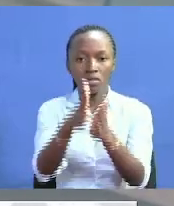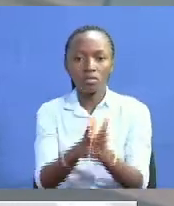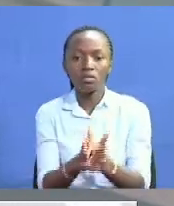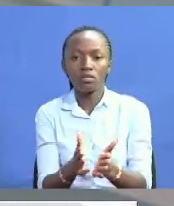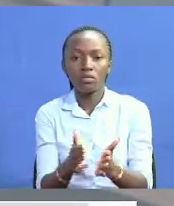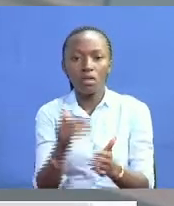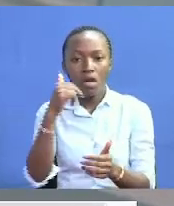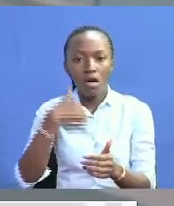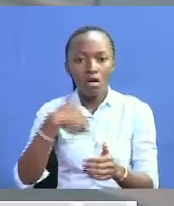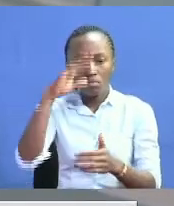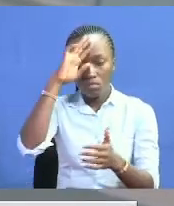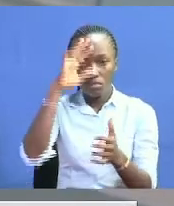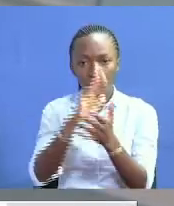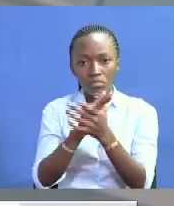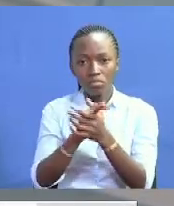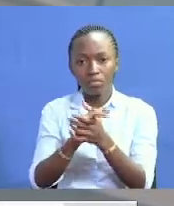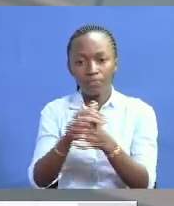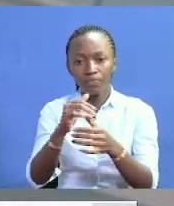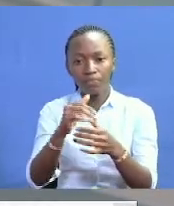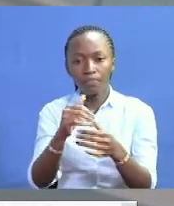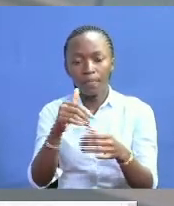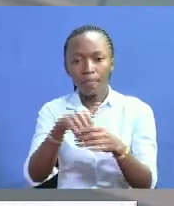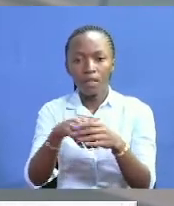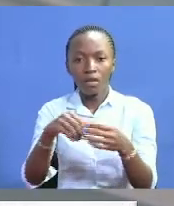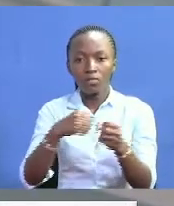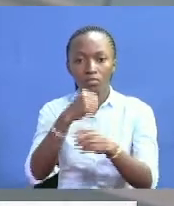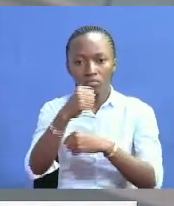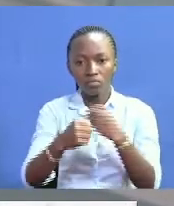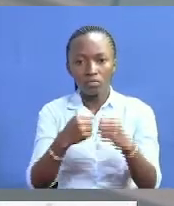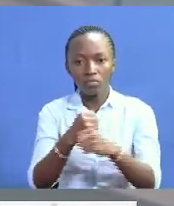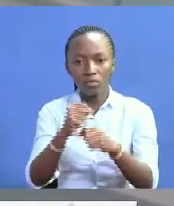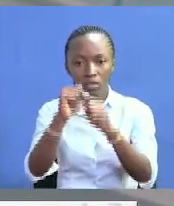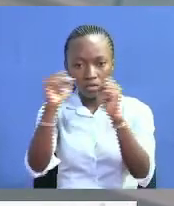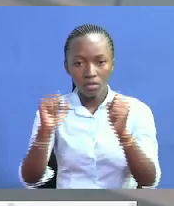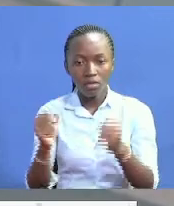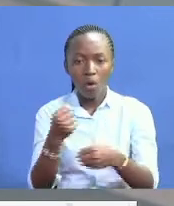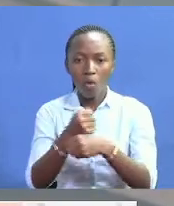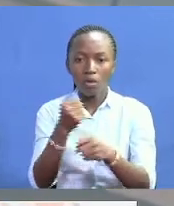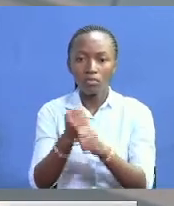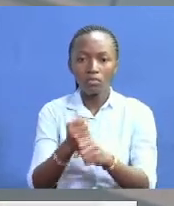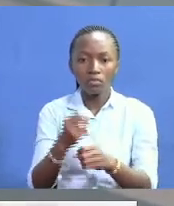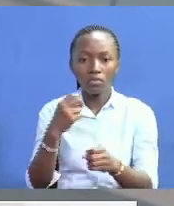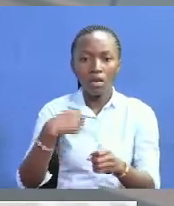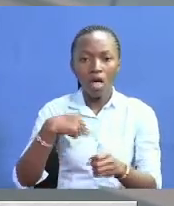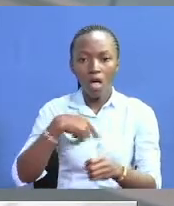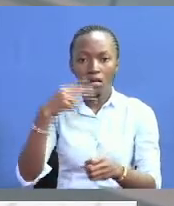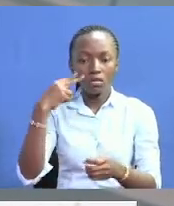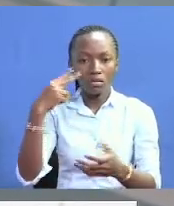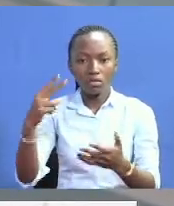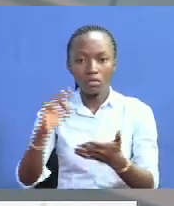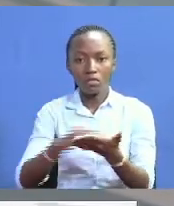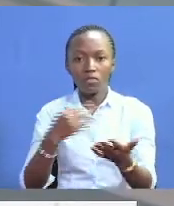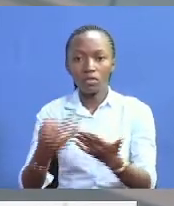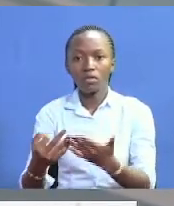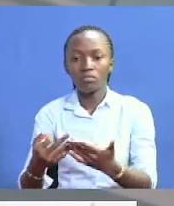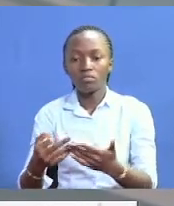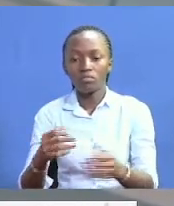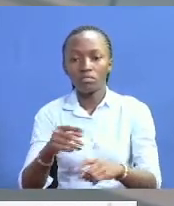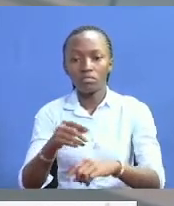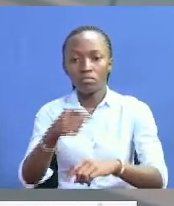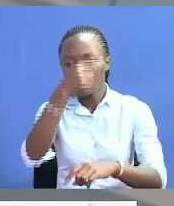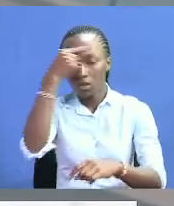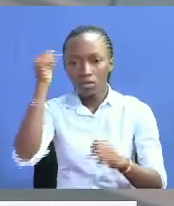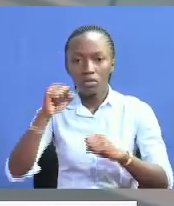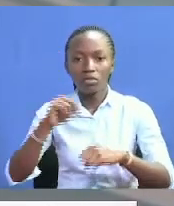years that the system have worked, we have seen a failure, because you find students even don't know their leaders. So even the